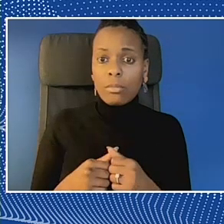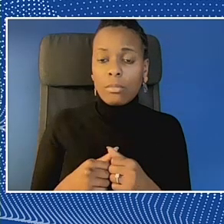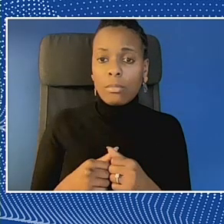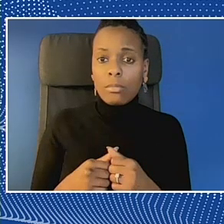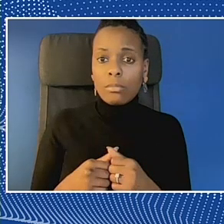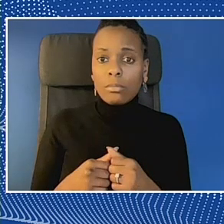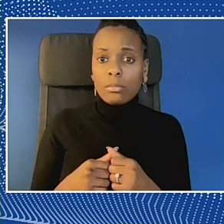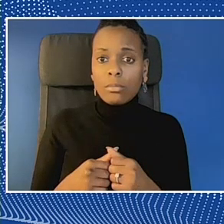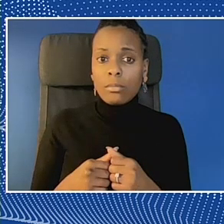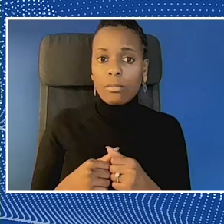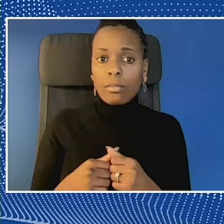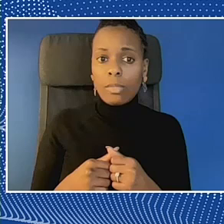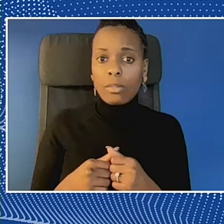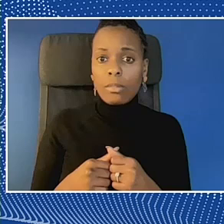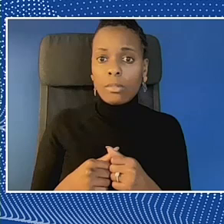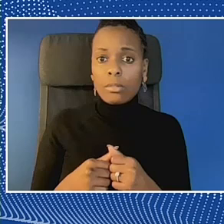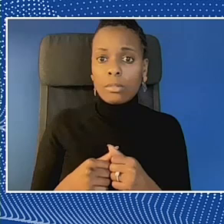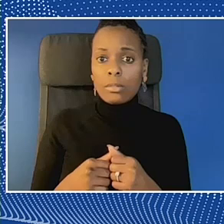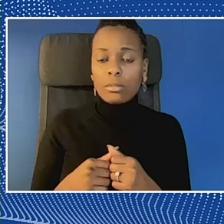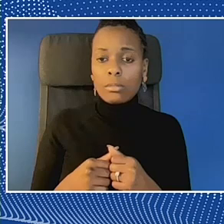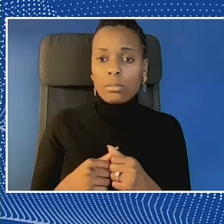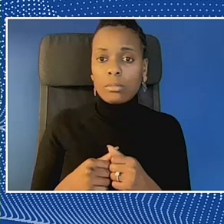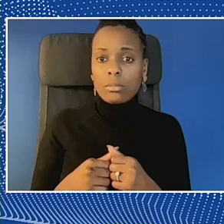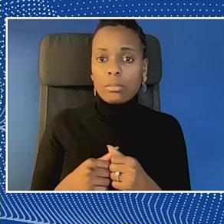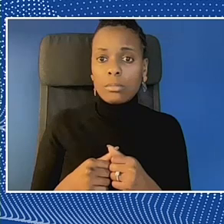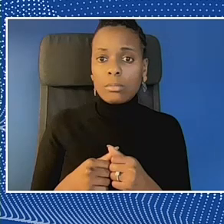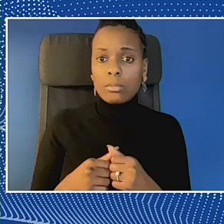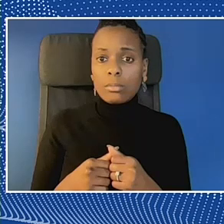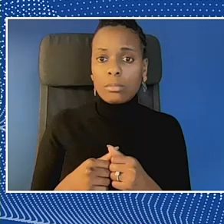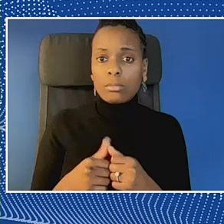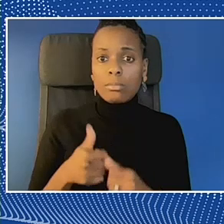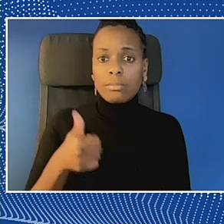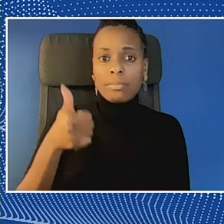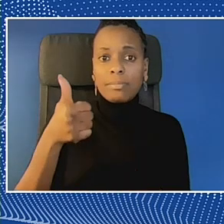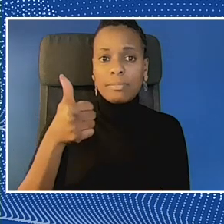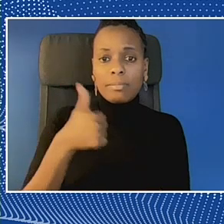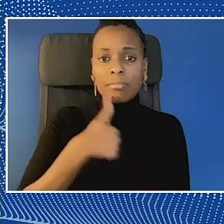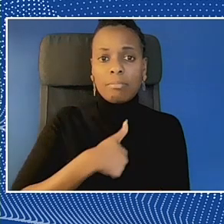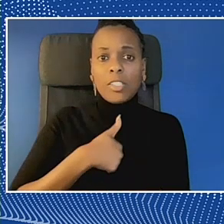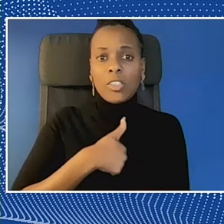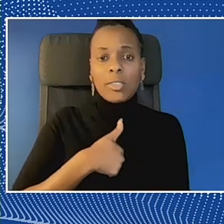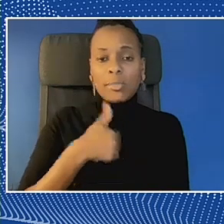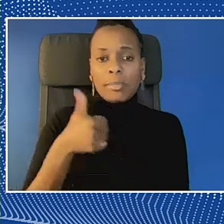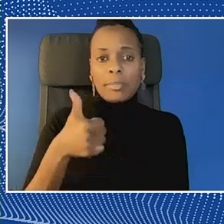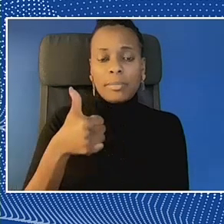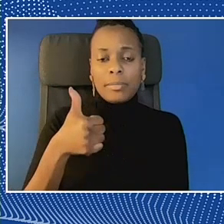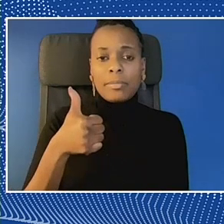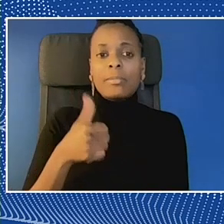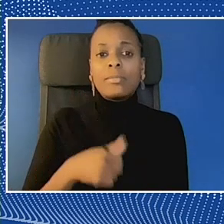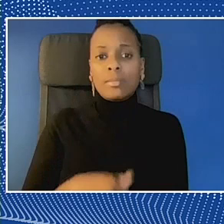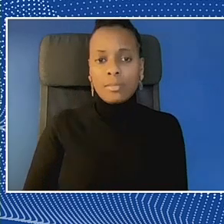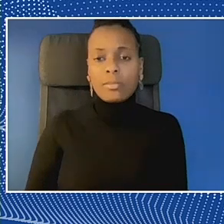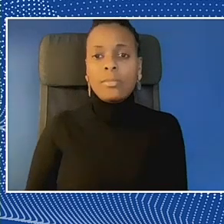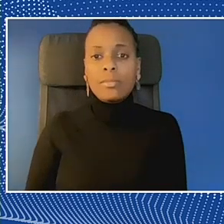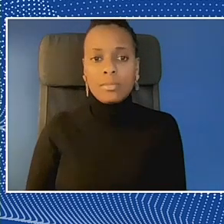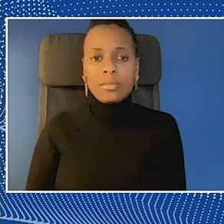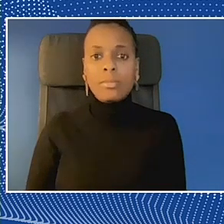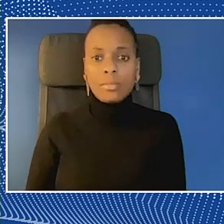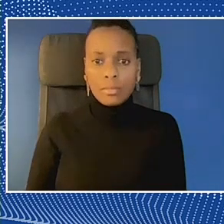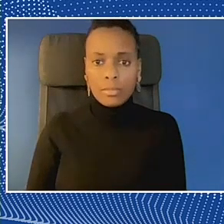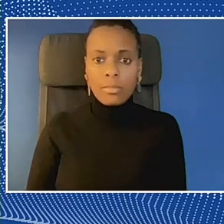Thumbs. How do you say sorry. Consensus? Yeah, no worries. All right, great. So thumbs